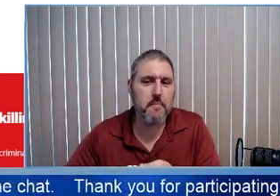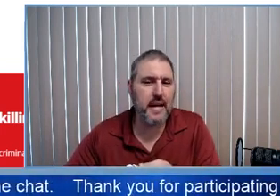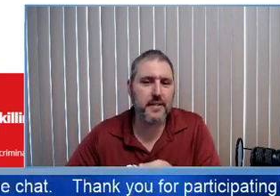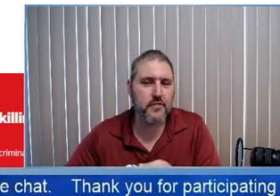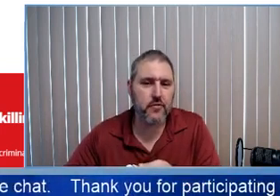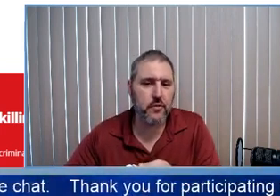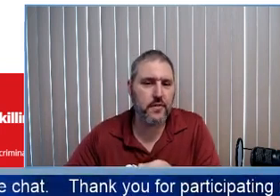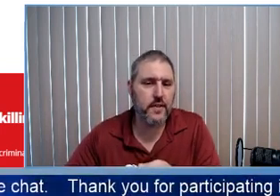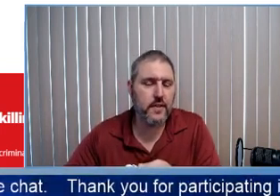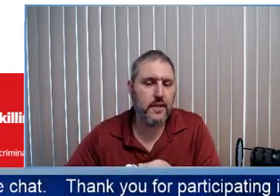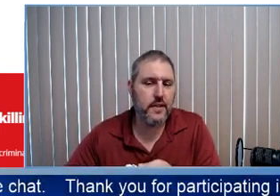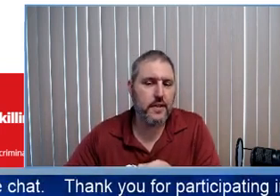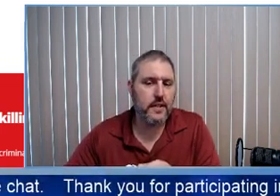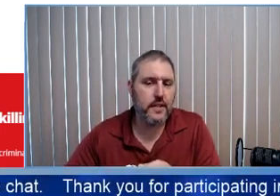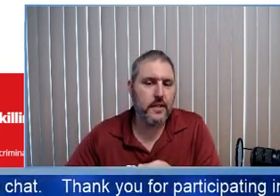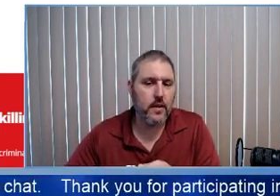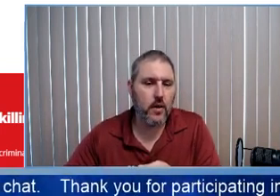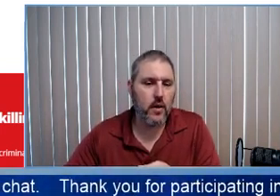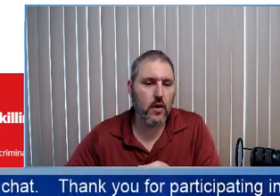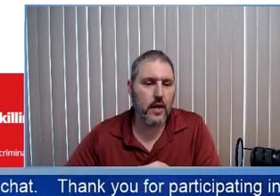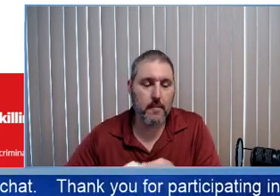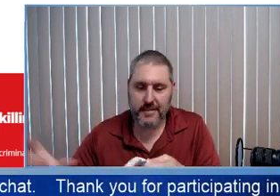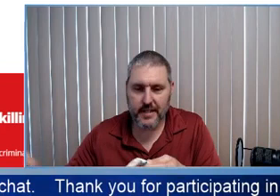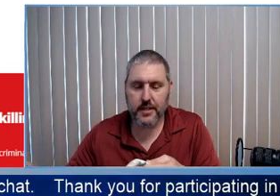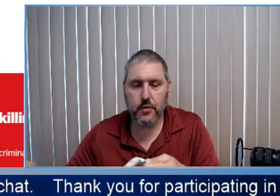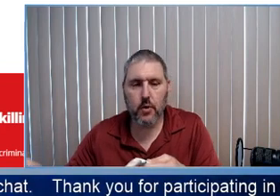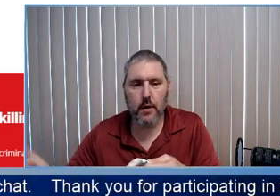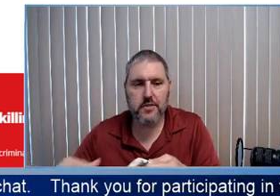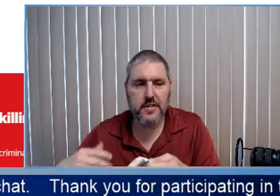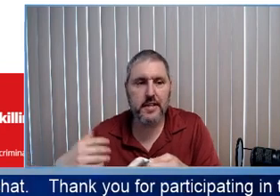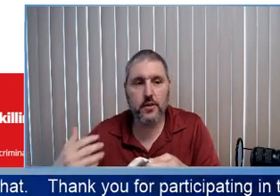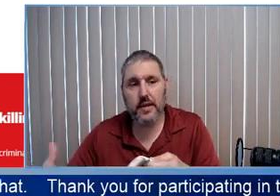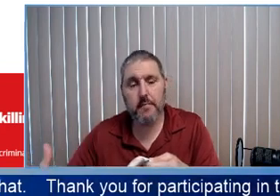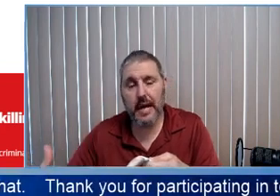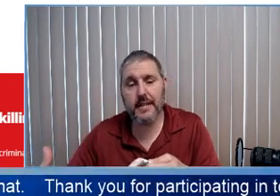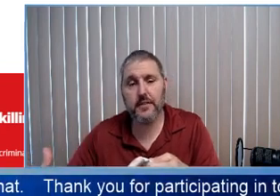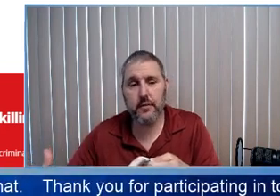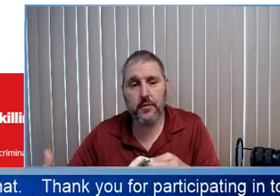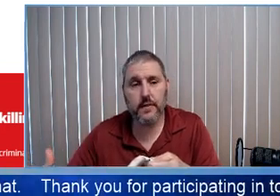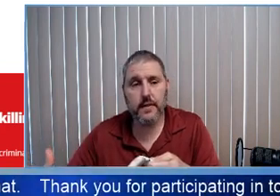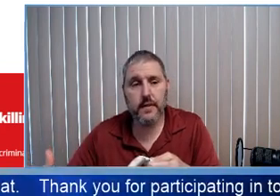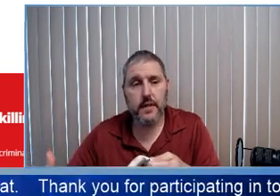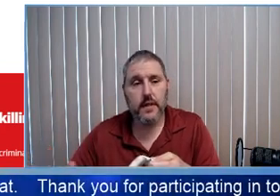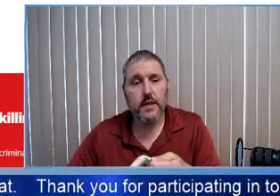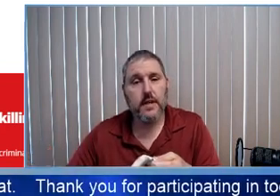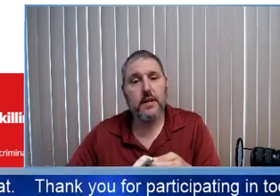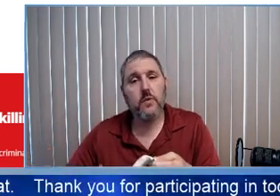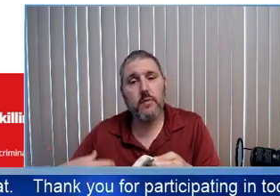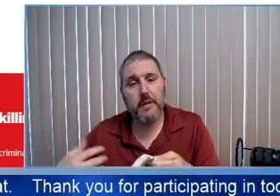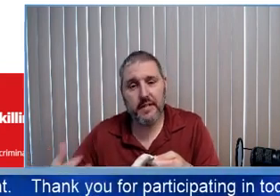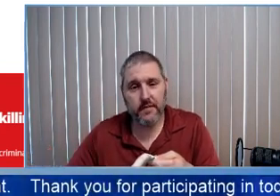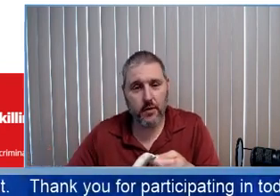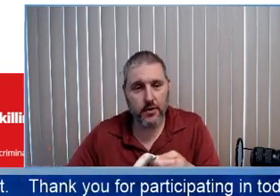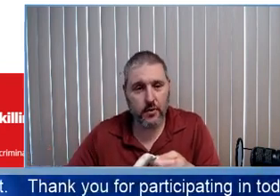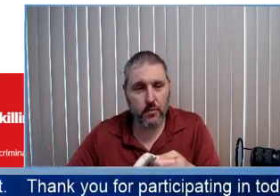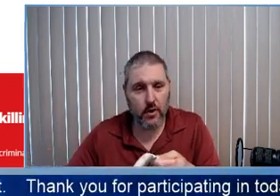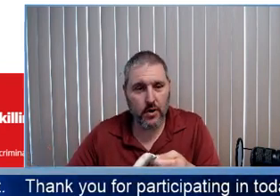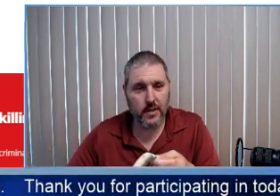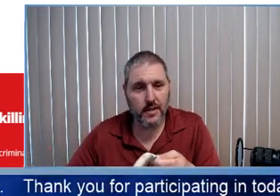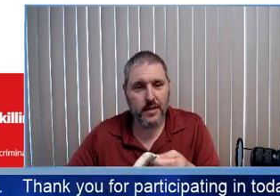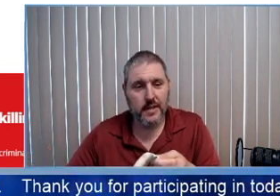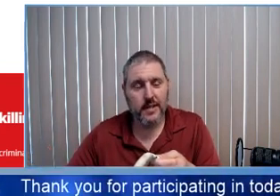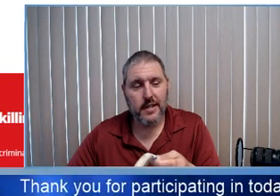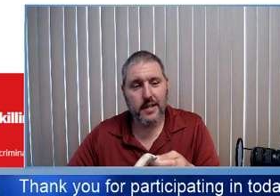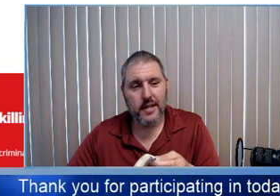don't get mad at the truth. And I'm not saying you are. I'm just saying don't get mad at the truth. Repent of where you were